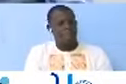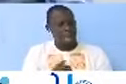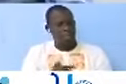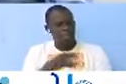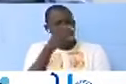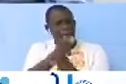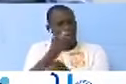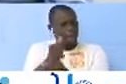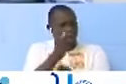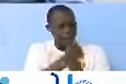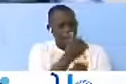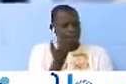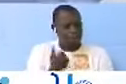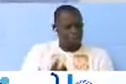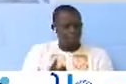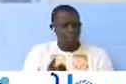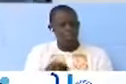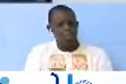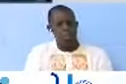have assisted people. And